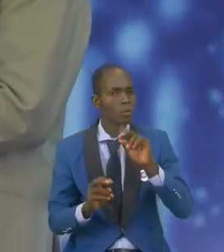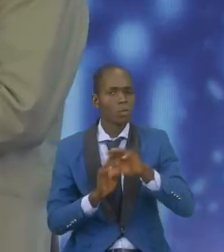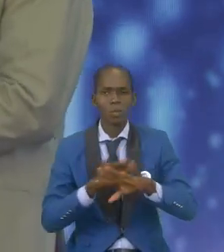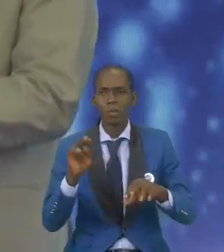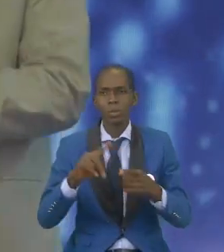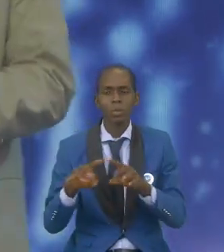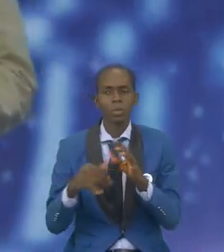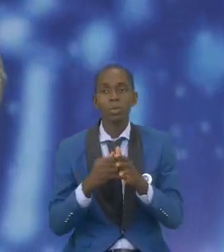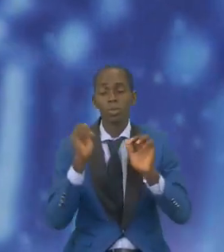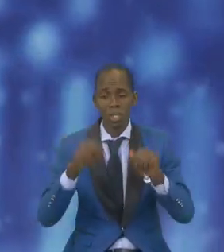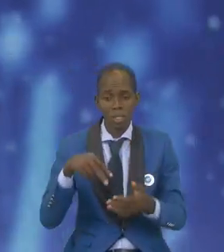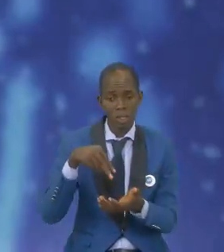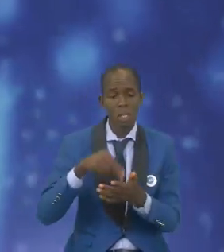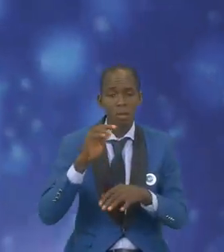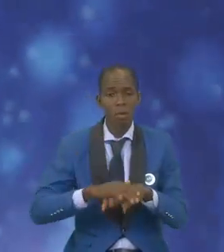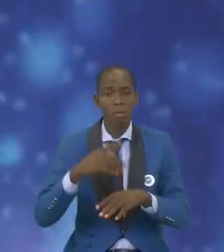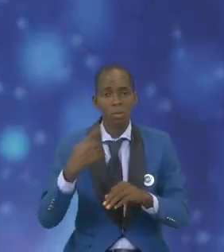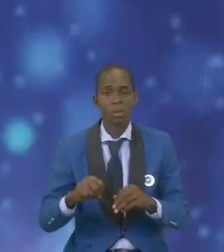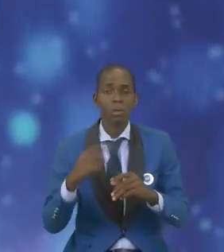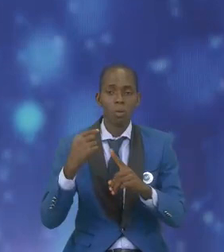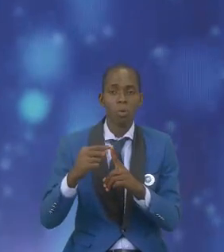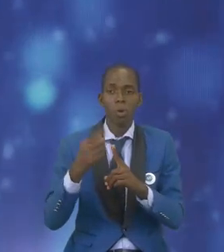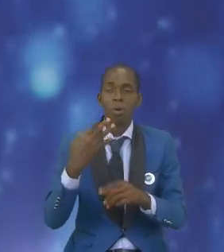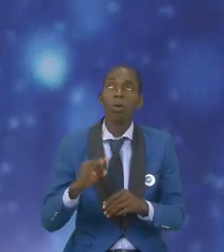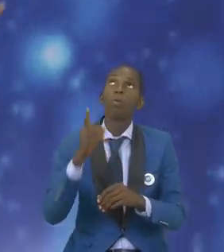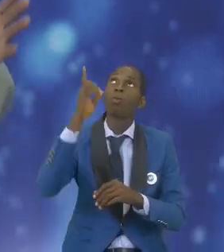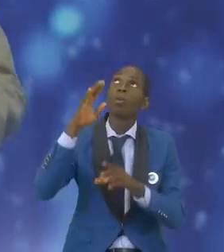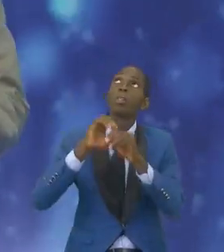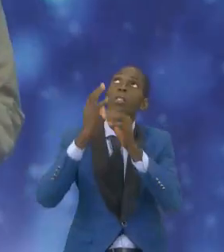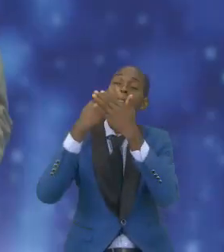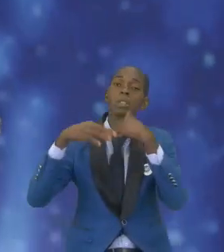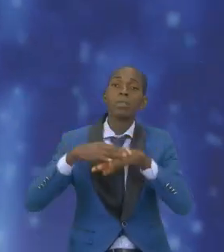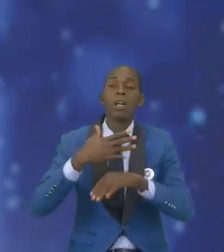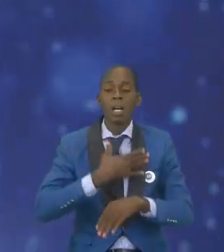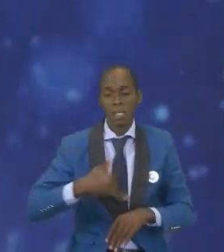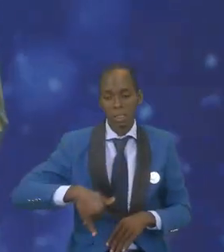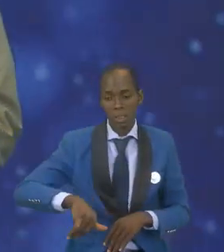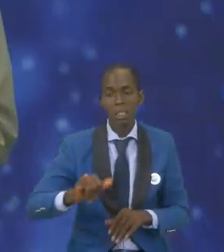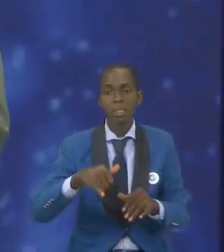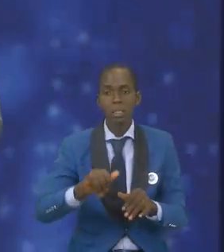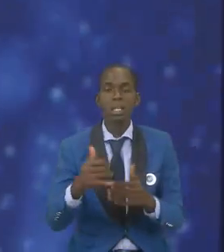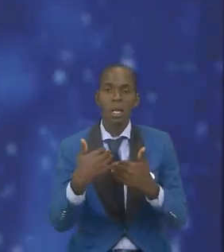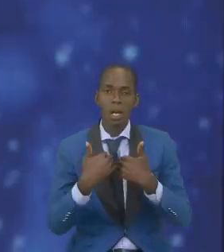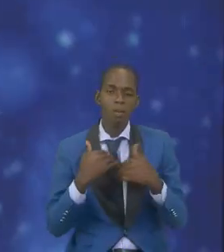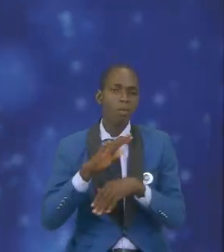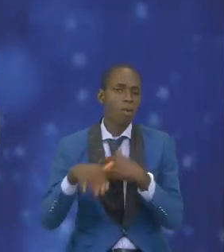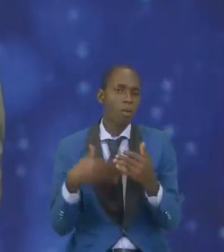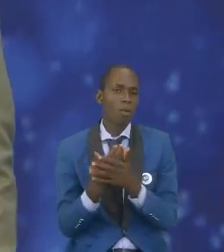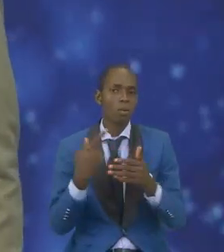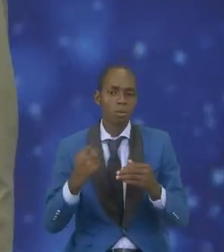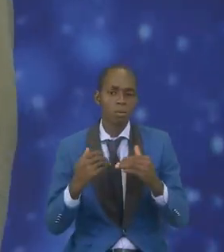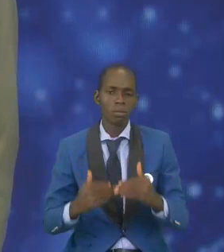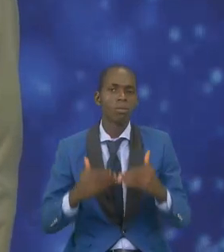of the God of heaven and yet have all the promotion we ought to have. We don't need to